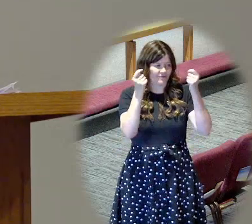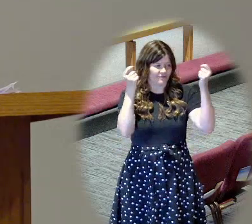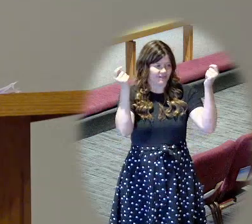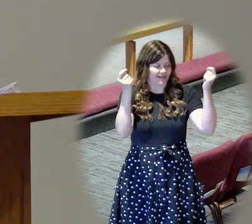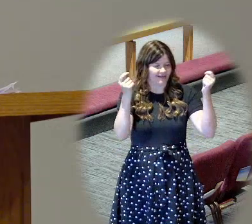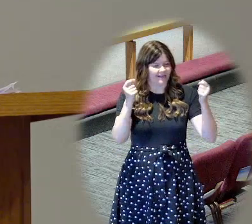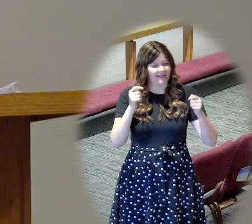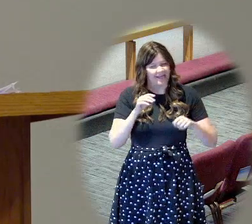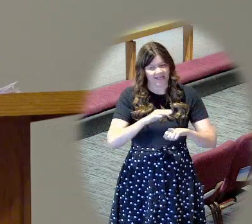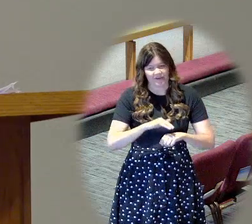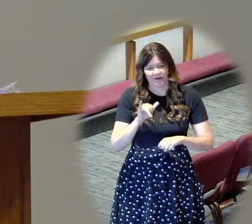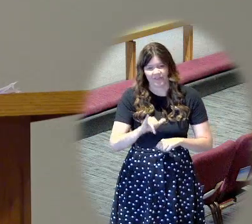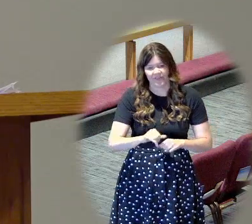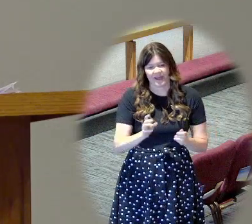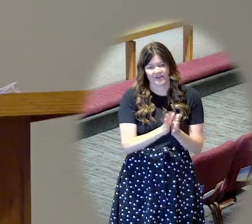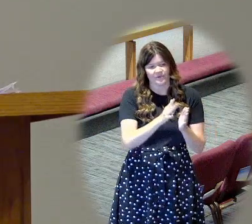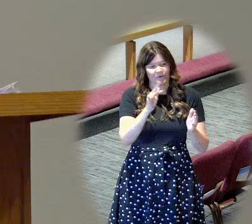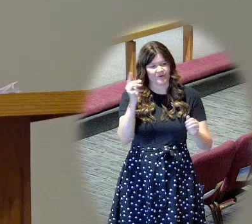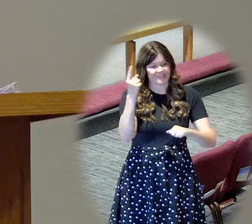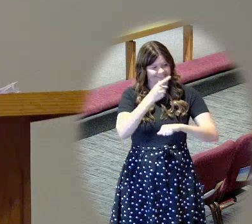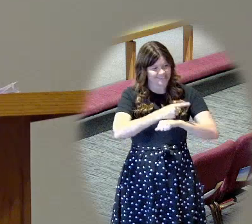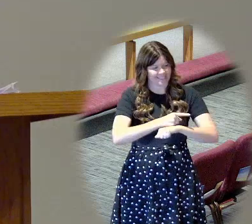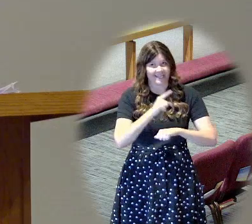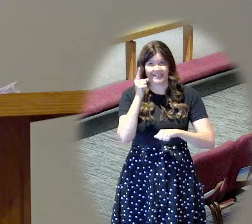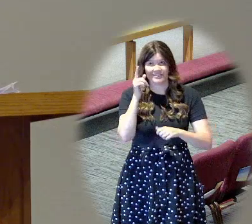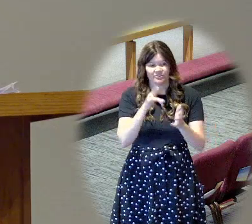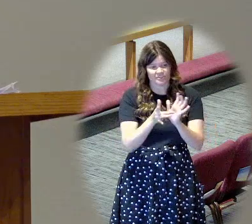day, he triumphed over the grave. And you and I will too.